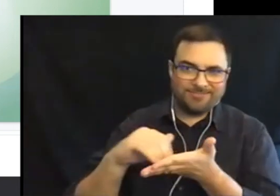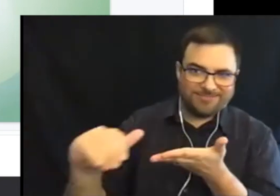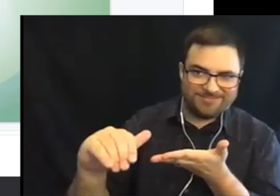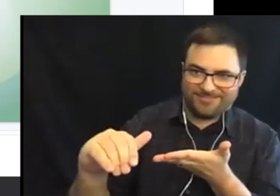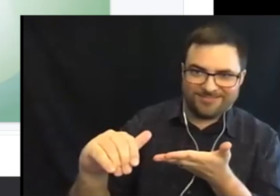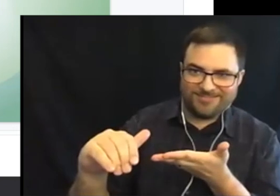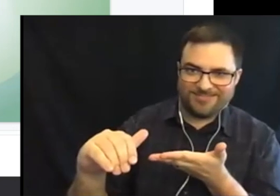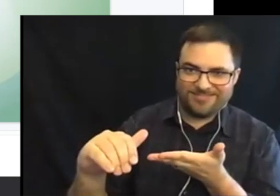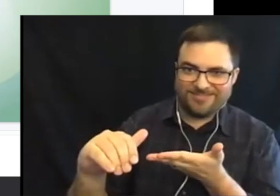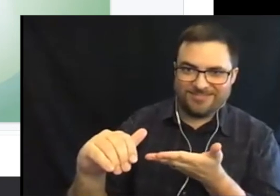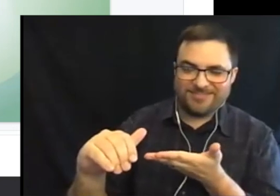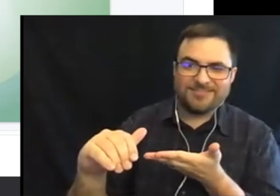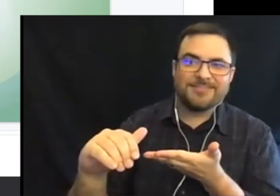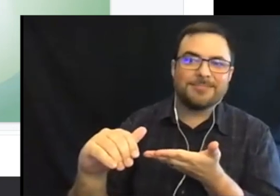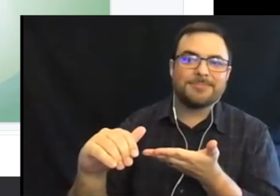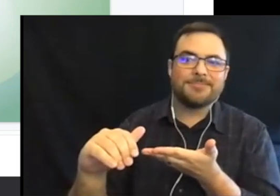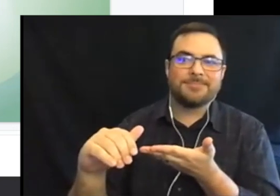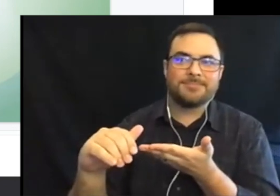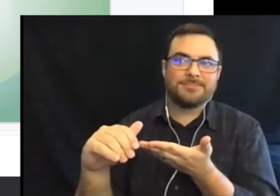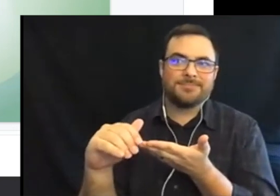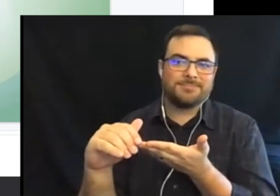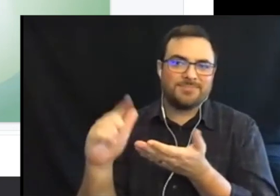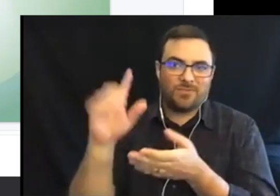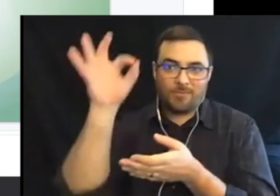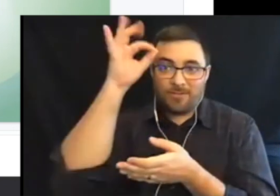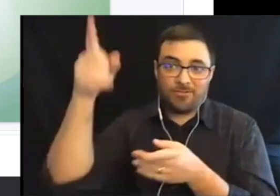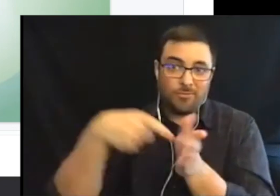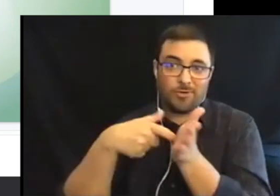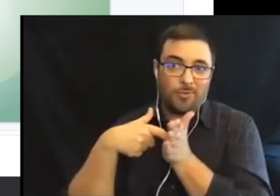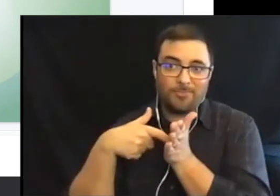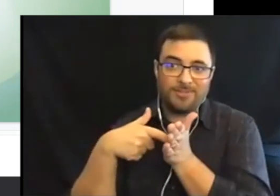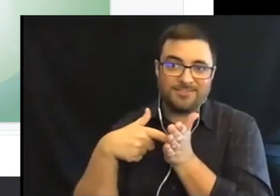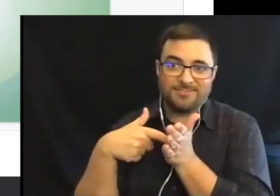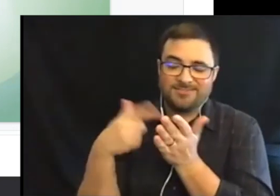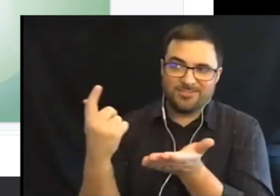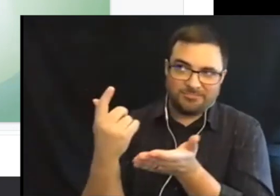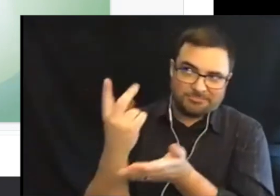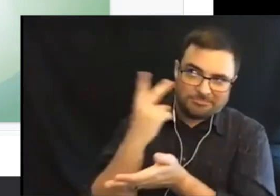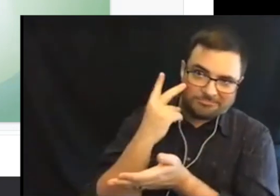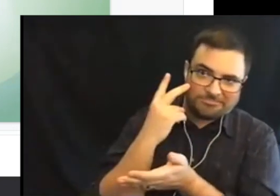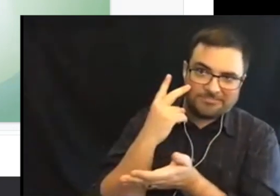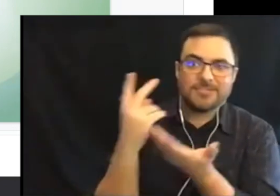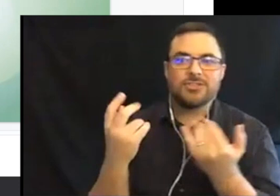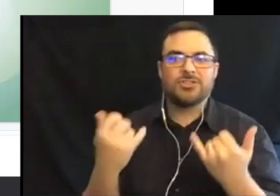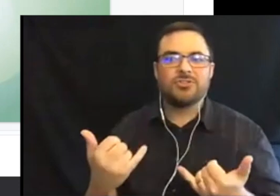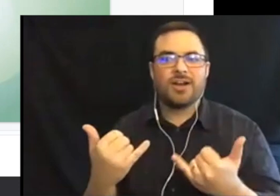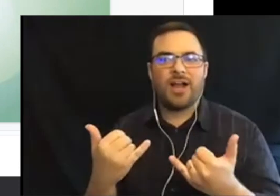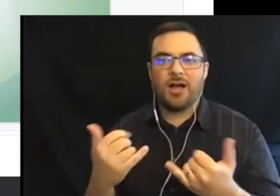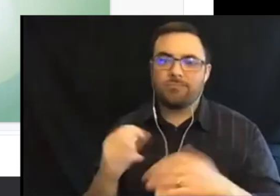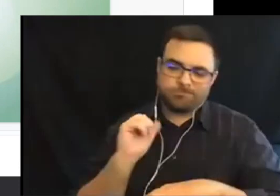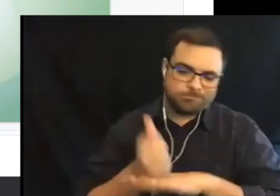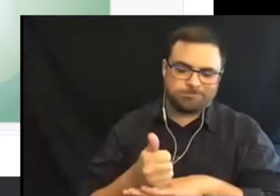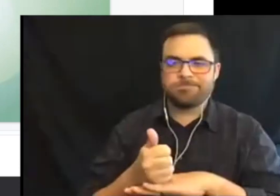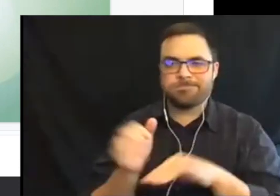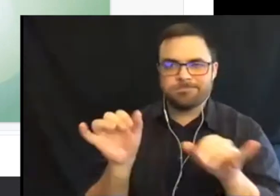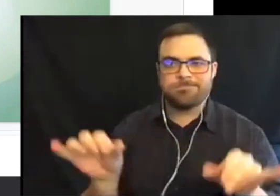released from the federal requirement of doing that. So right now they are putting out their usual guidance